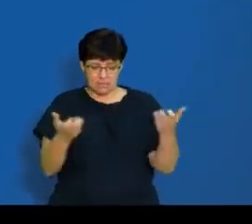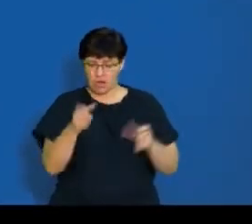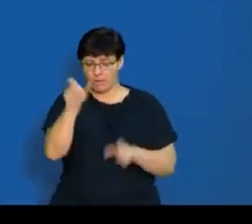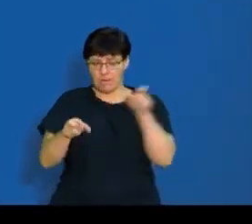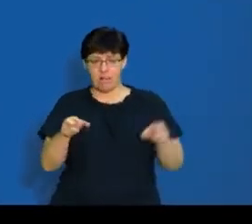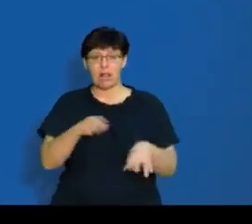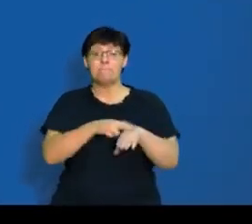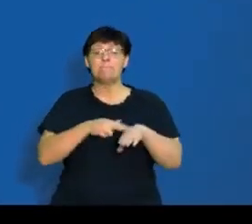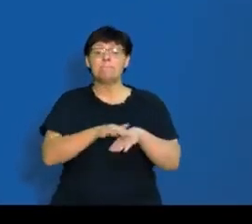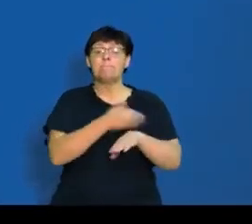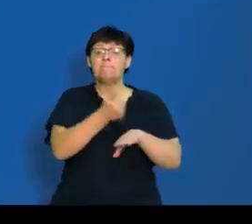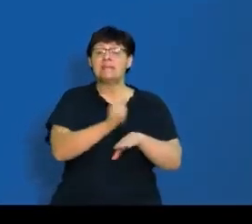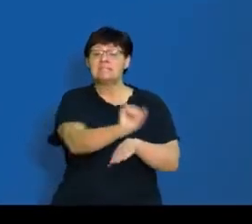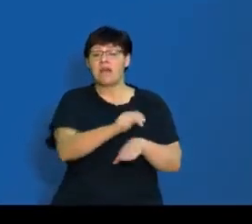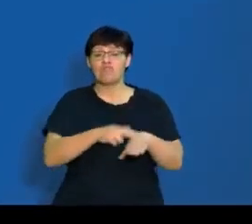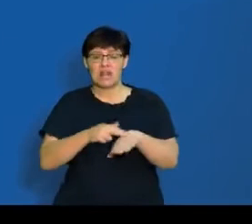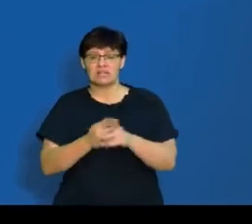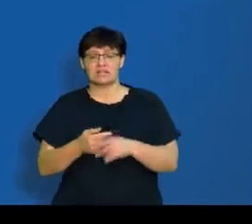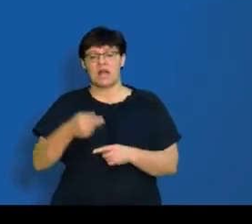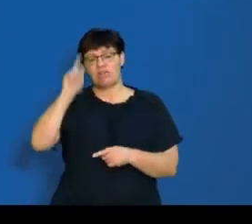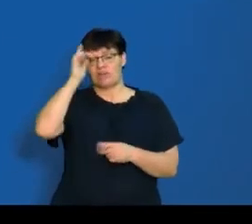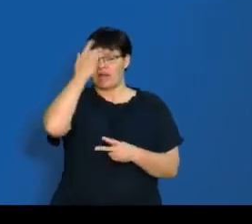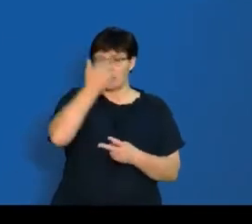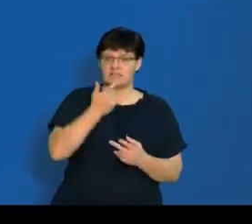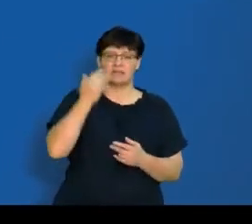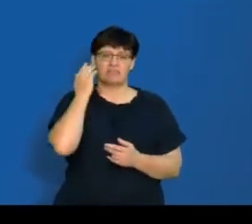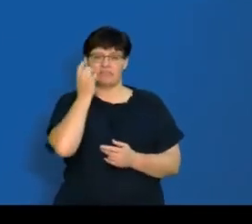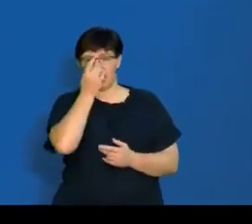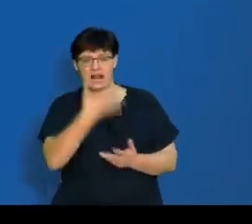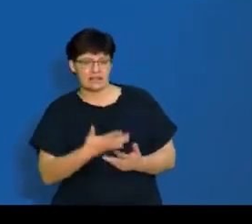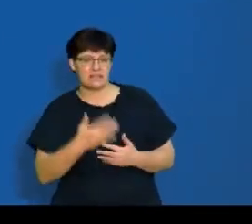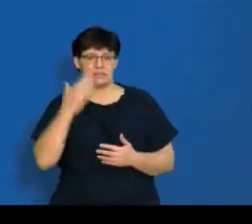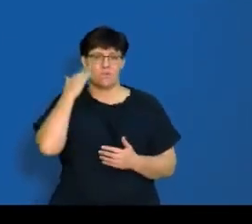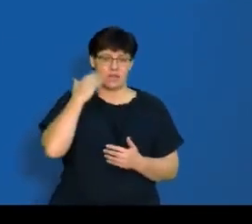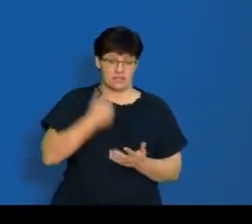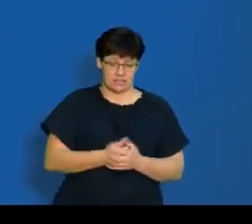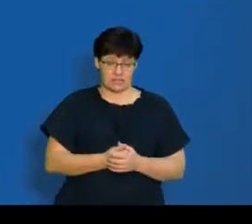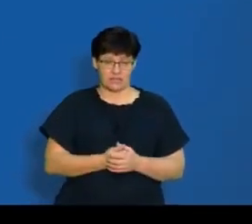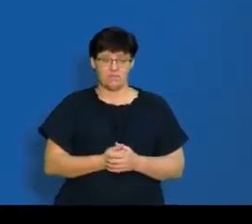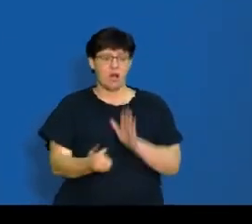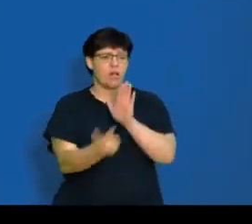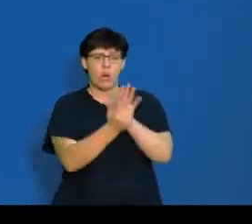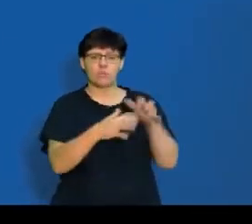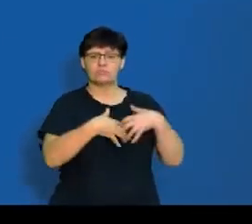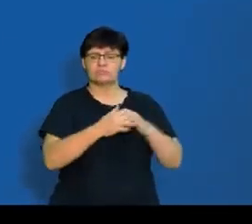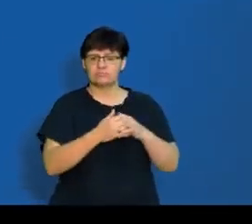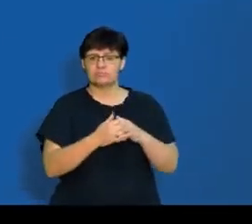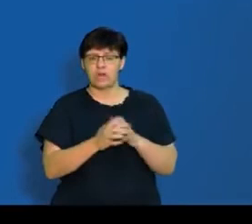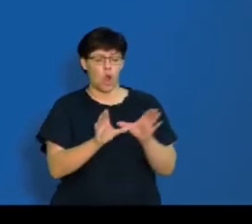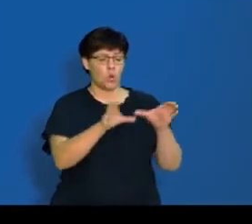people based on their race, Africans, Indians, coloureds, and whites. It implemented laws such as the Group